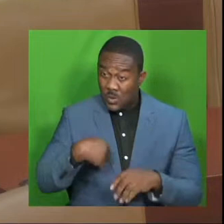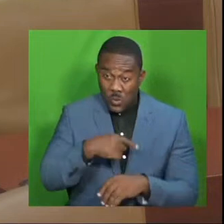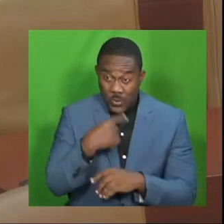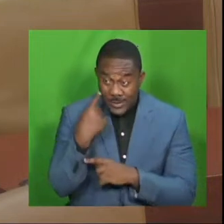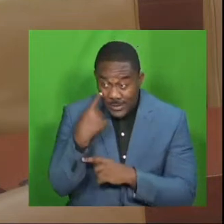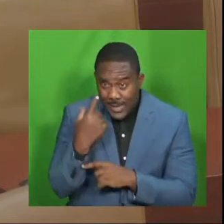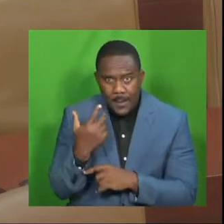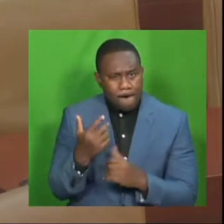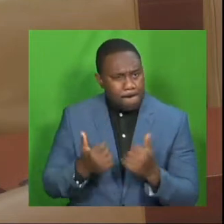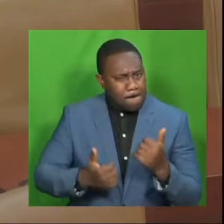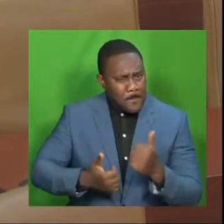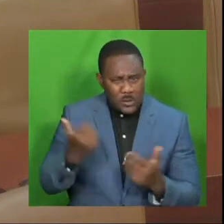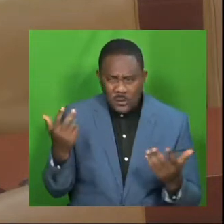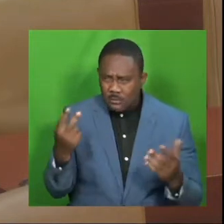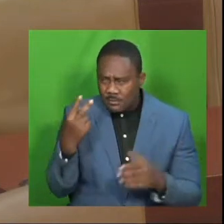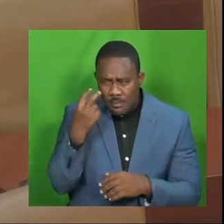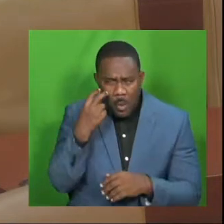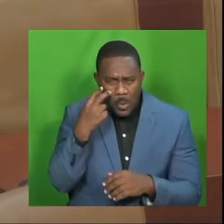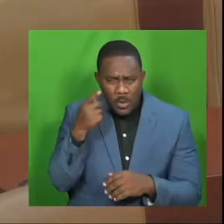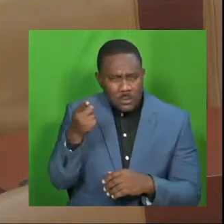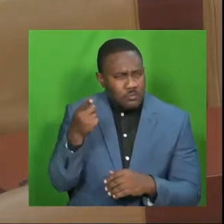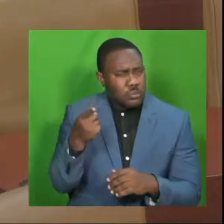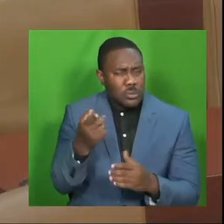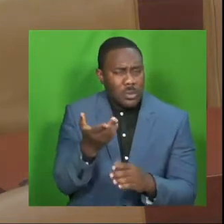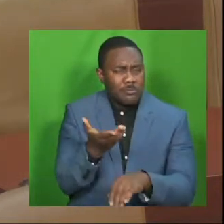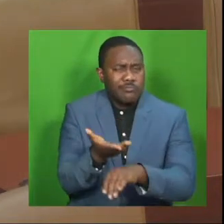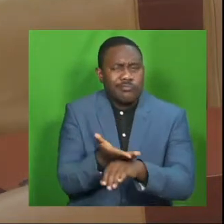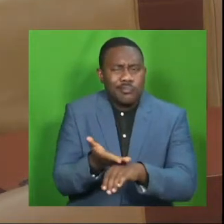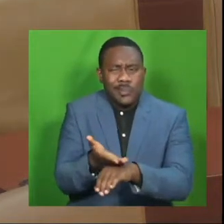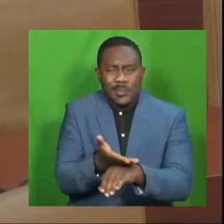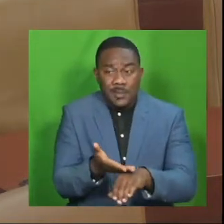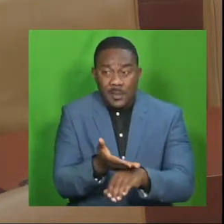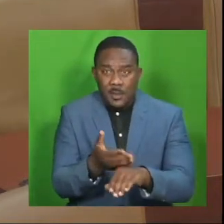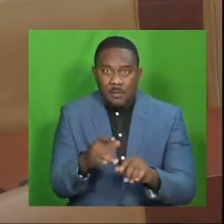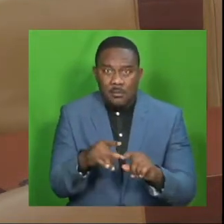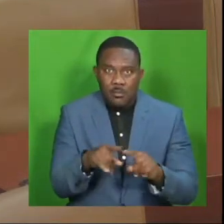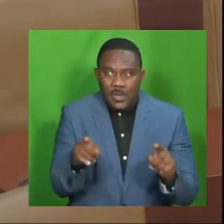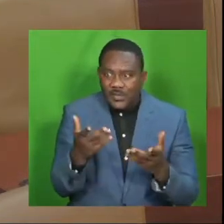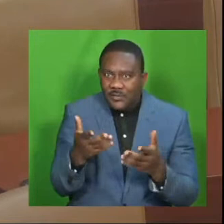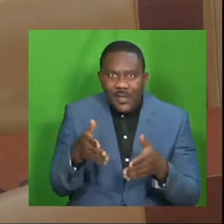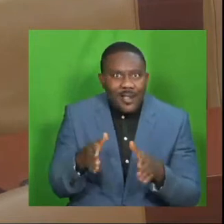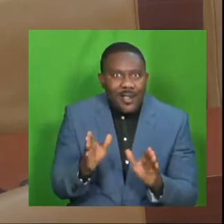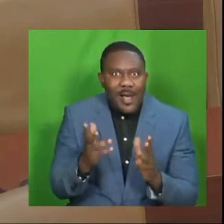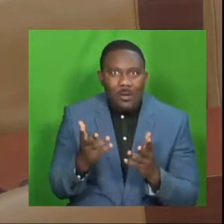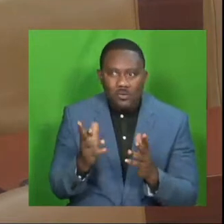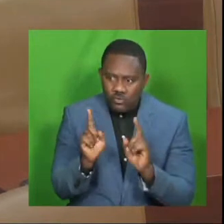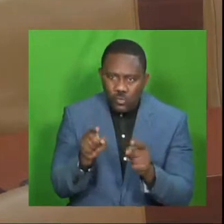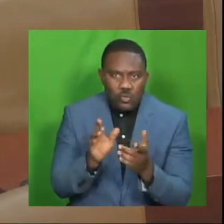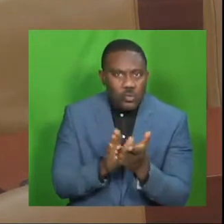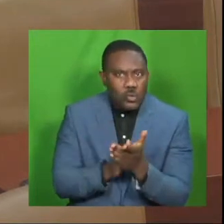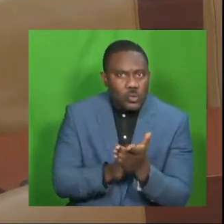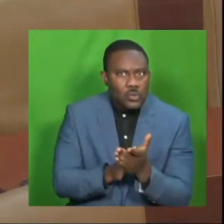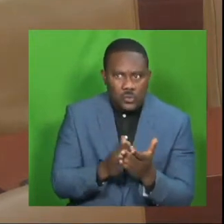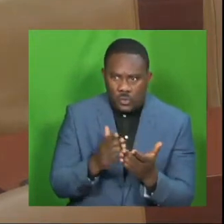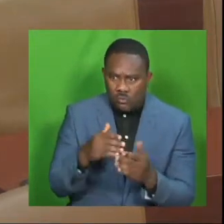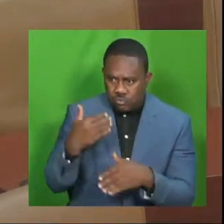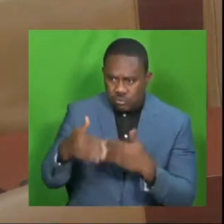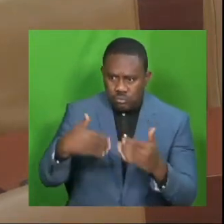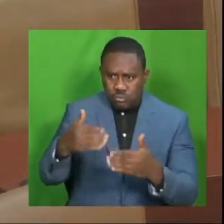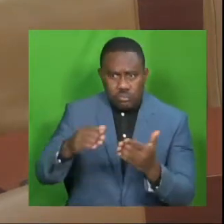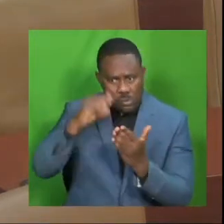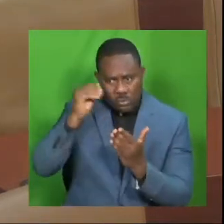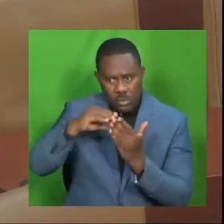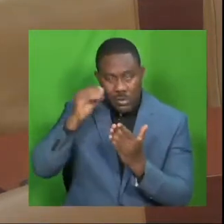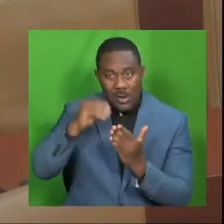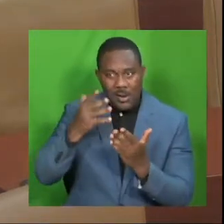the roadside, Mr. Speaker, begging. Meanwhile, for all you know, if they were given the platform and to move on and to learn,